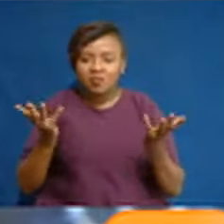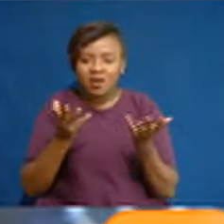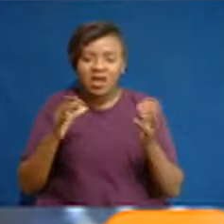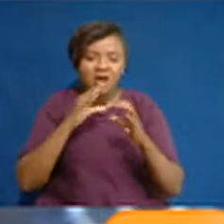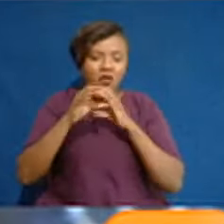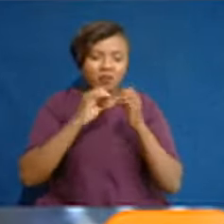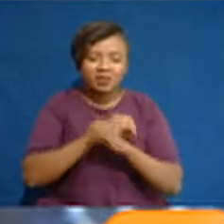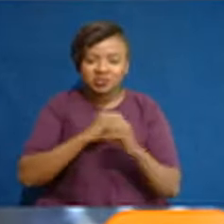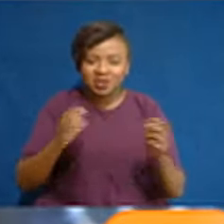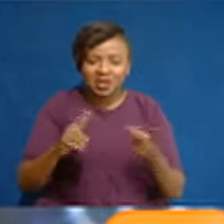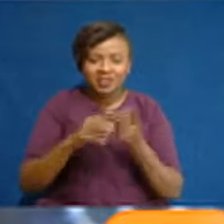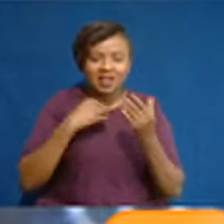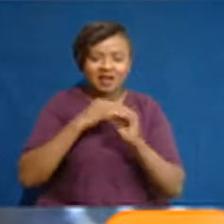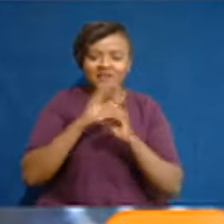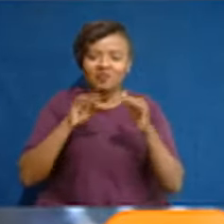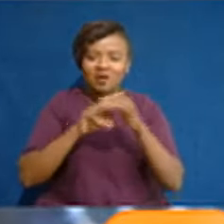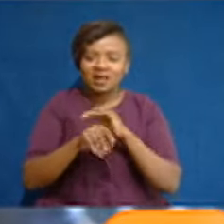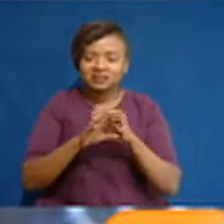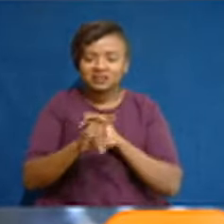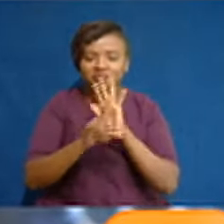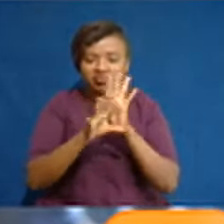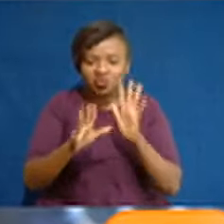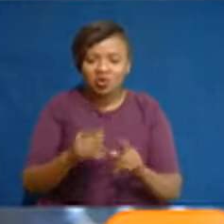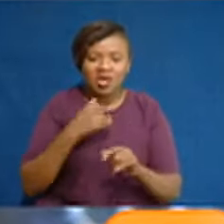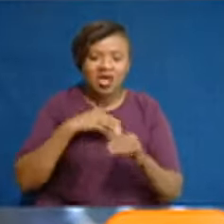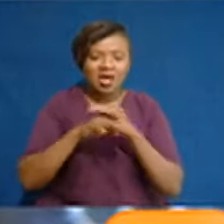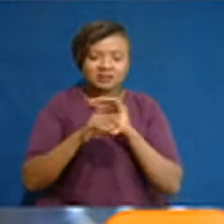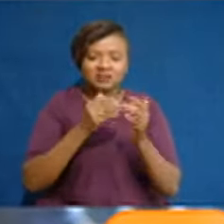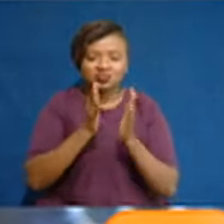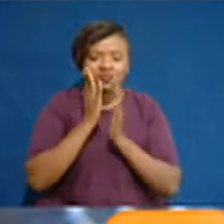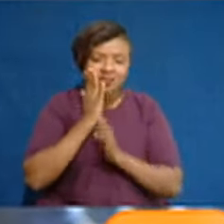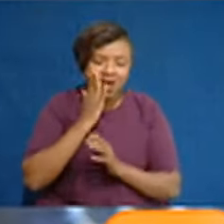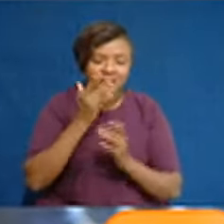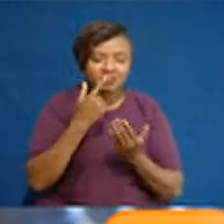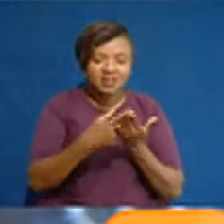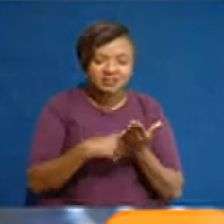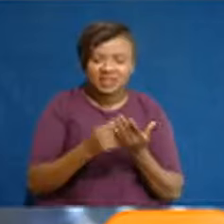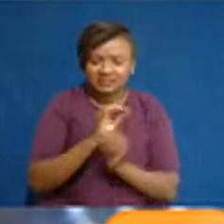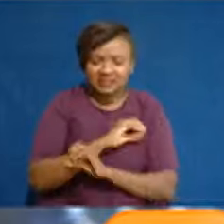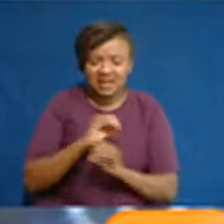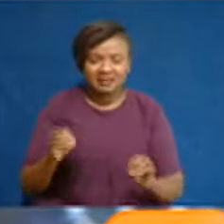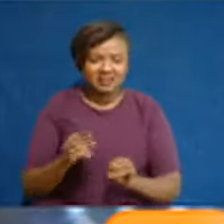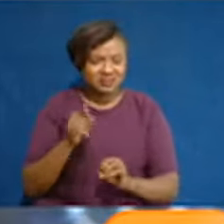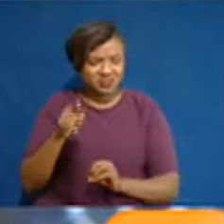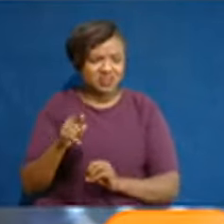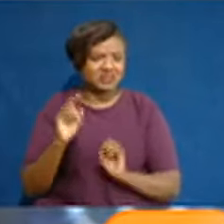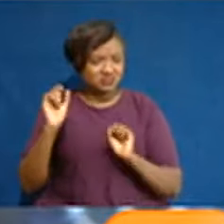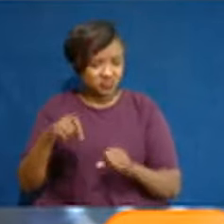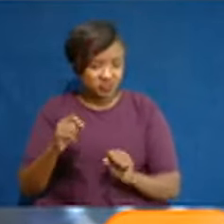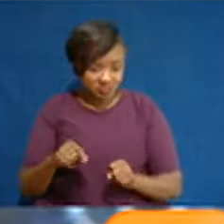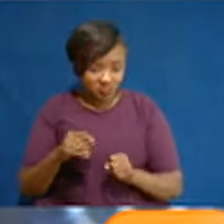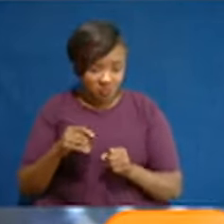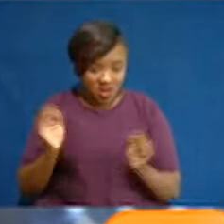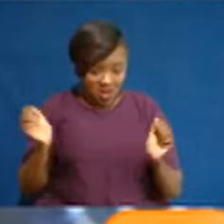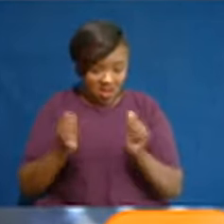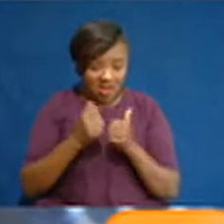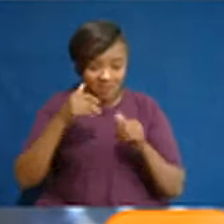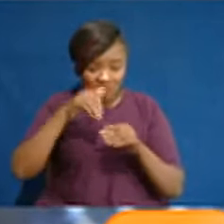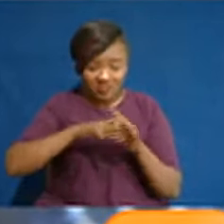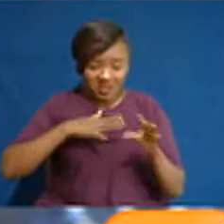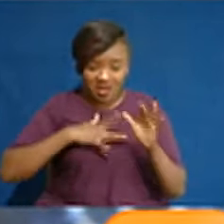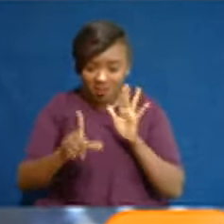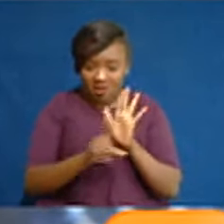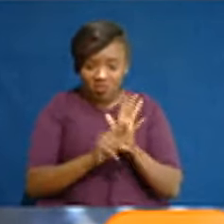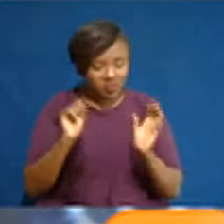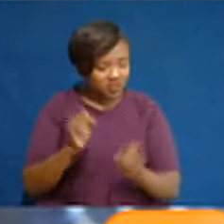to lawyers, no access to his mother. How is that possible under our laws, right? It's just unlawful. But we have worked